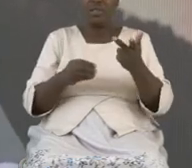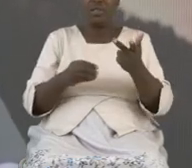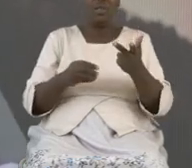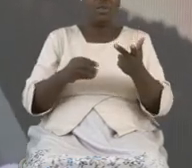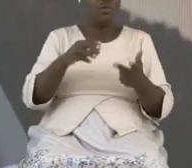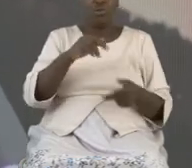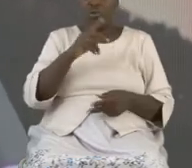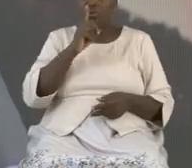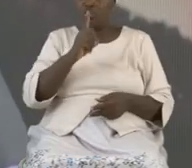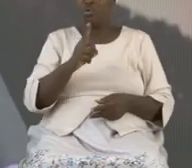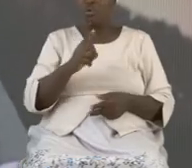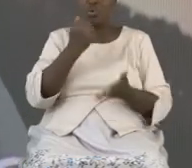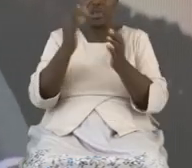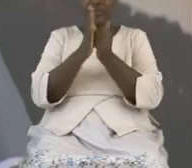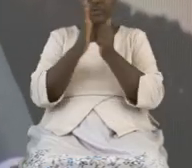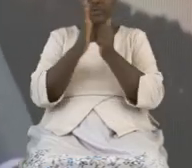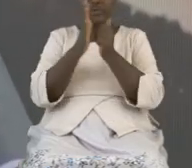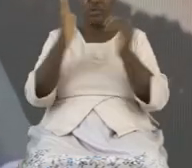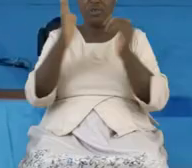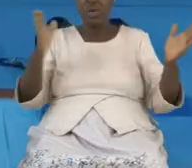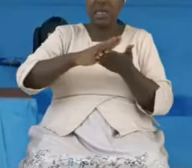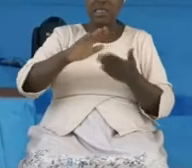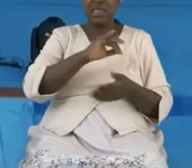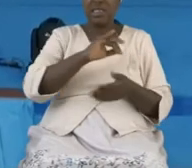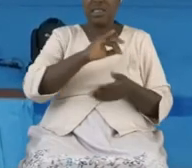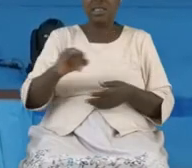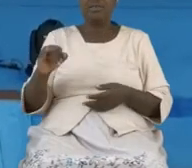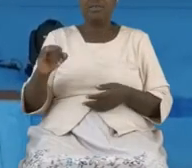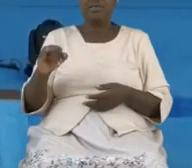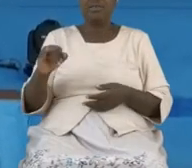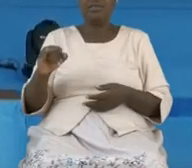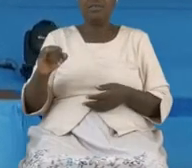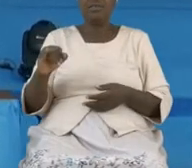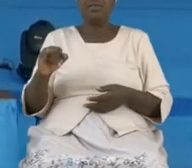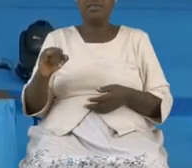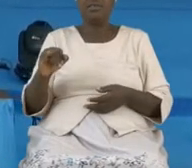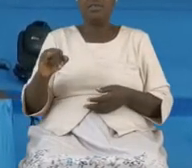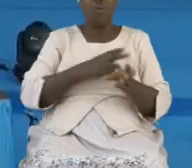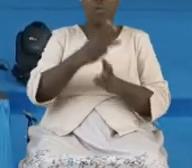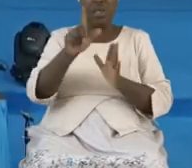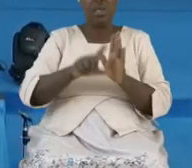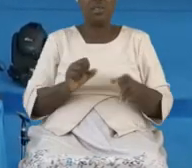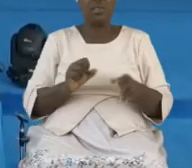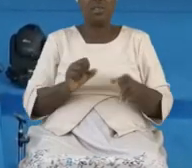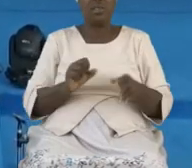and cleansing from worldliness. Number one, the corruption